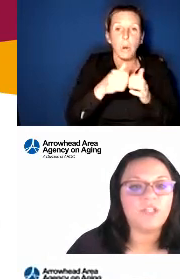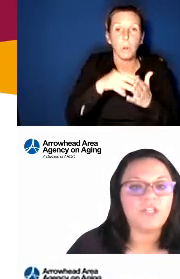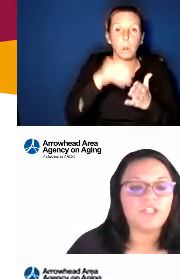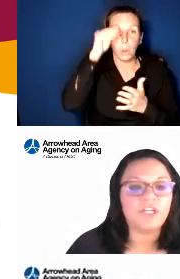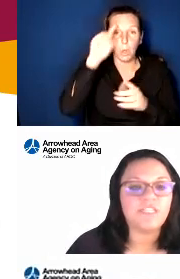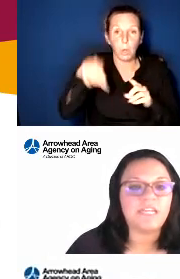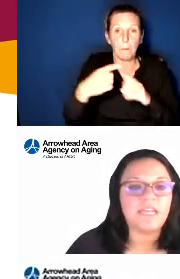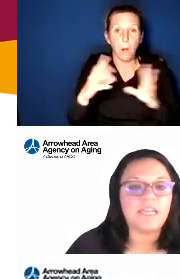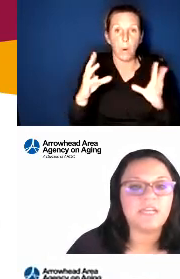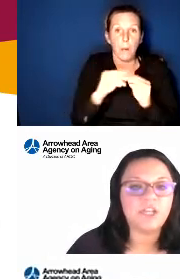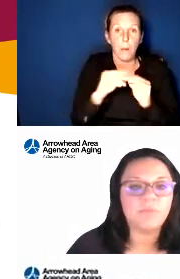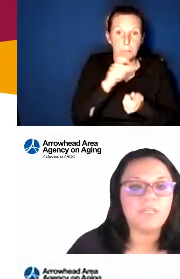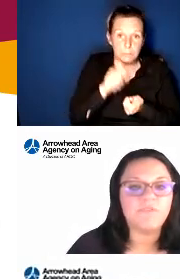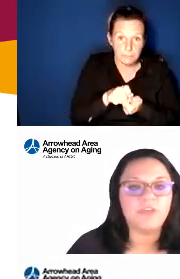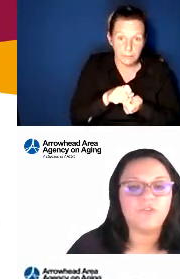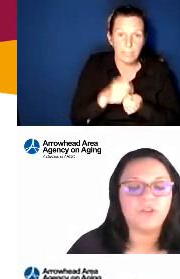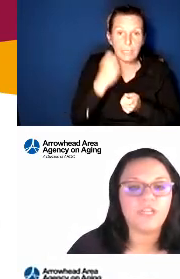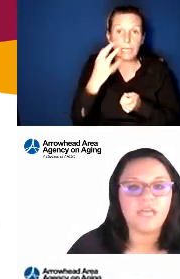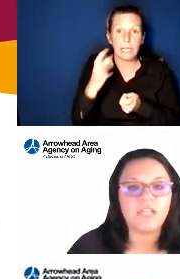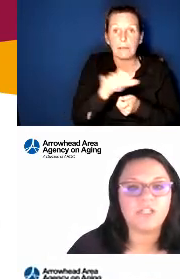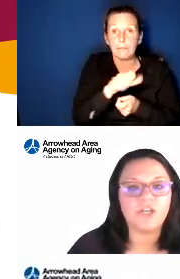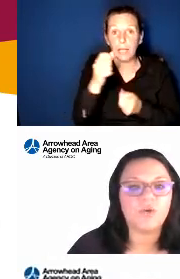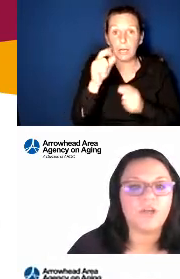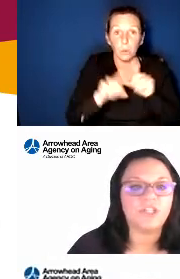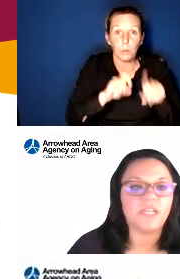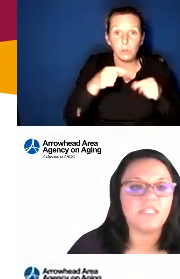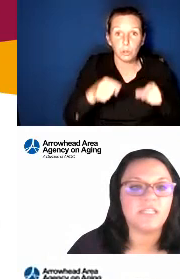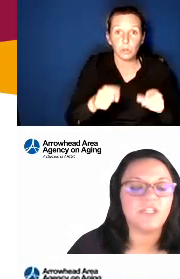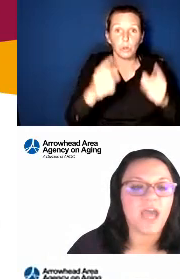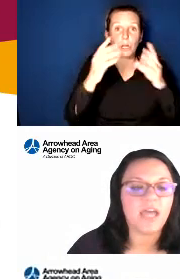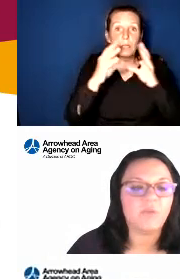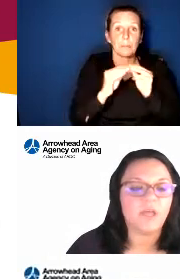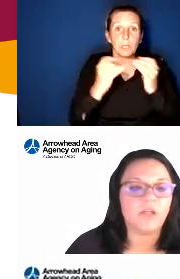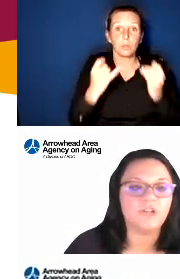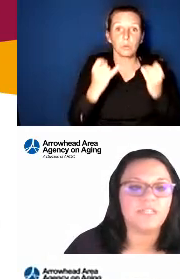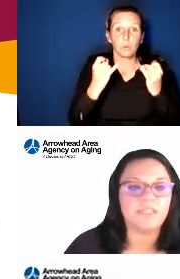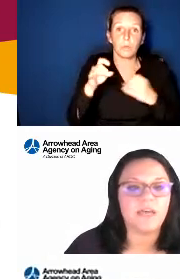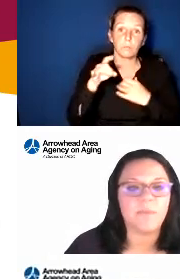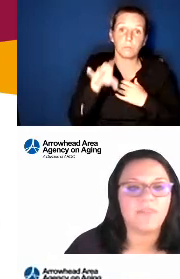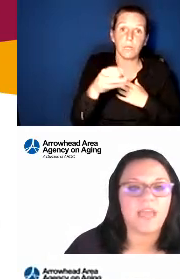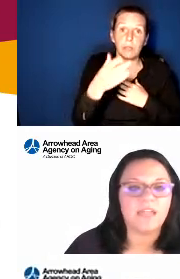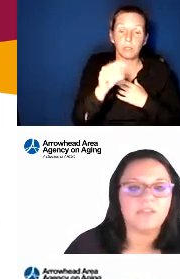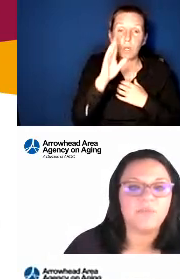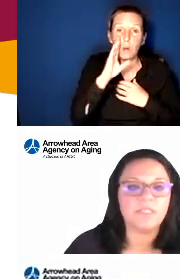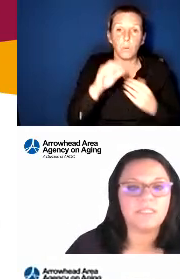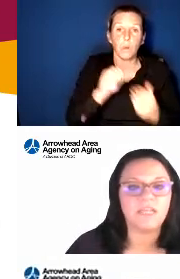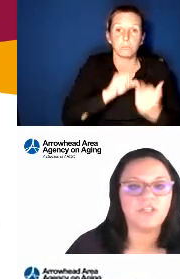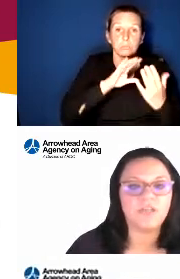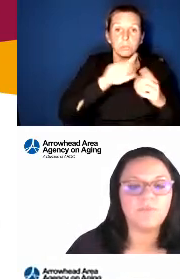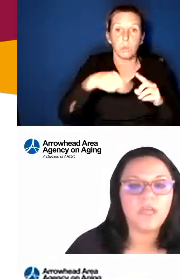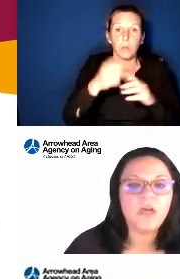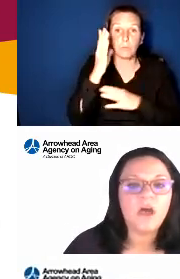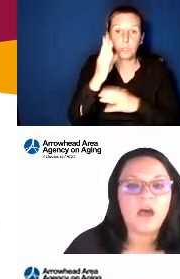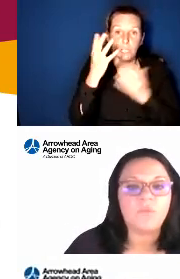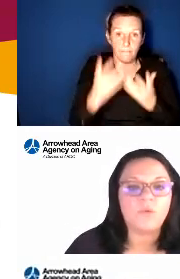any questions during today's session, please feel free to enter your question into the chat and we'll address them at the end of the